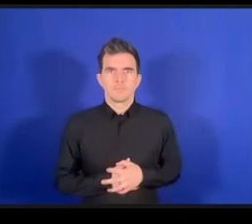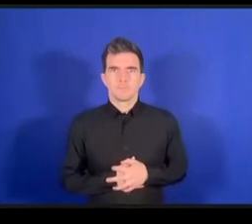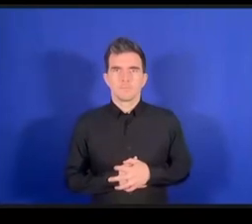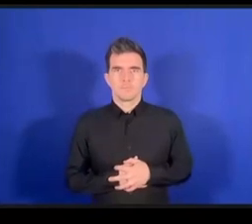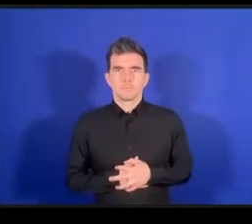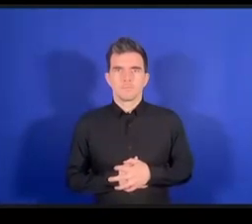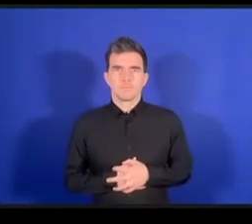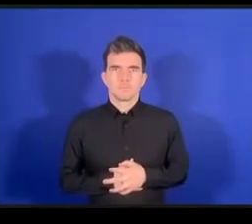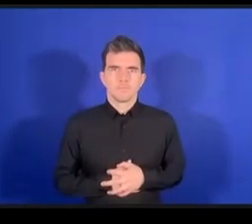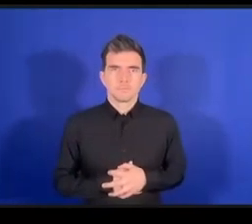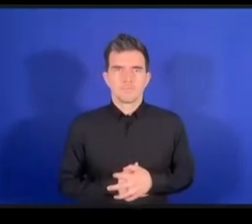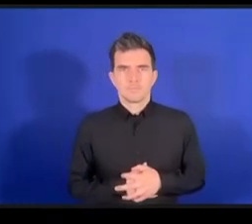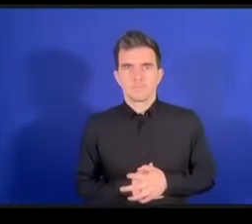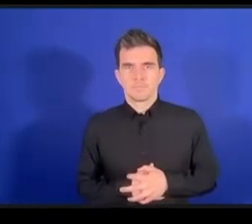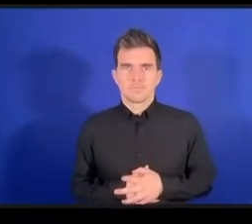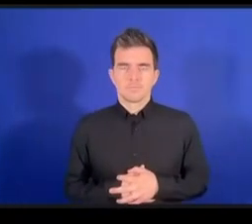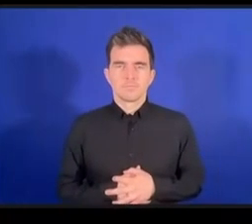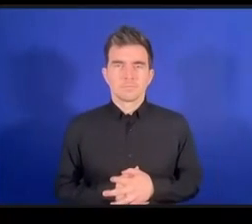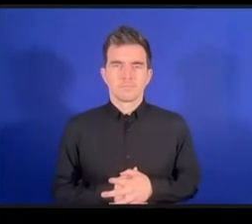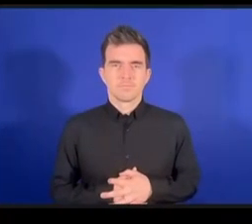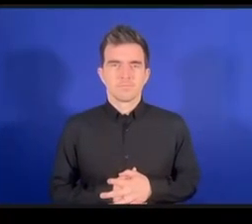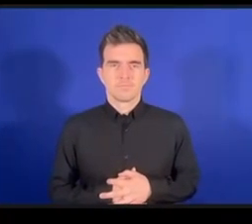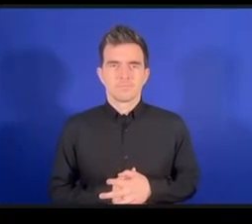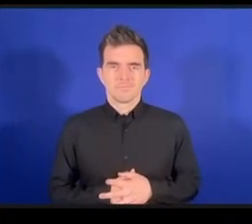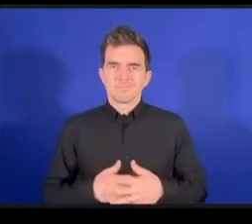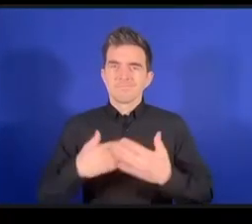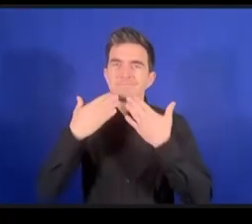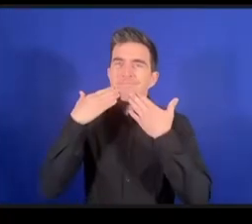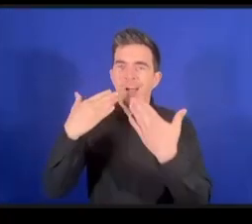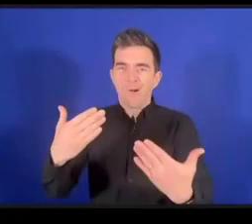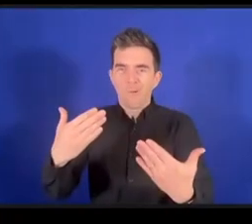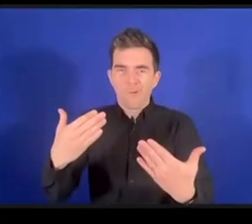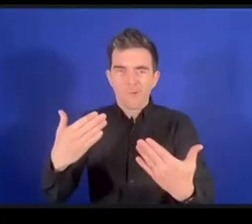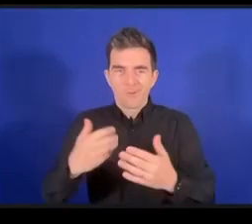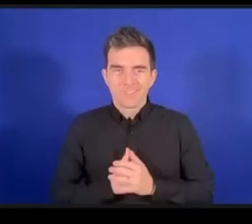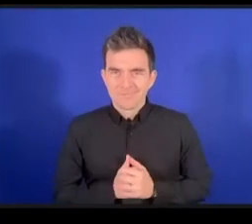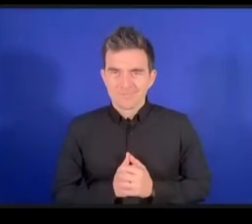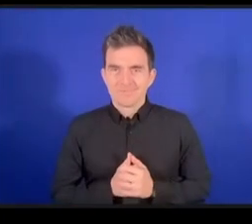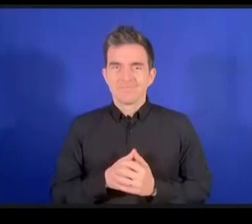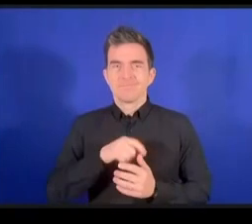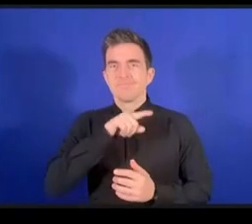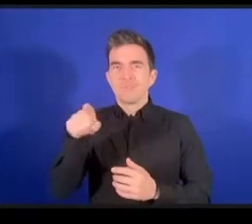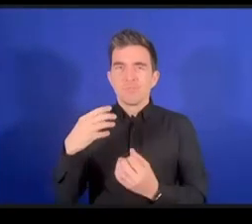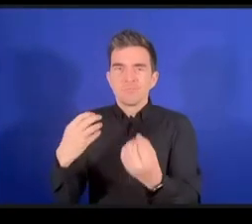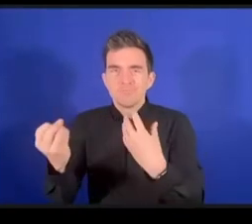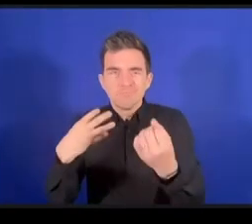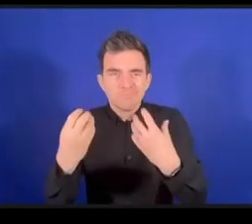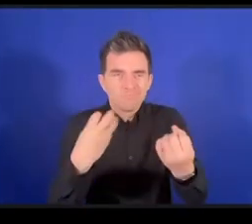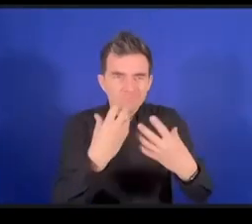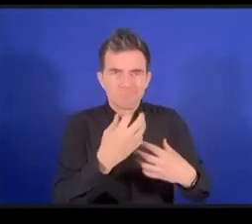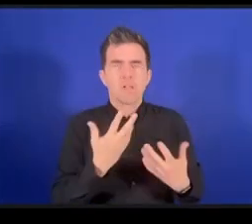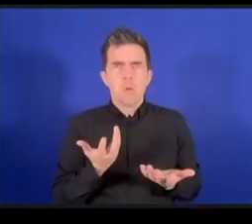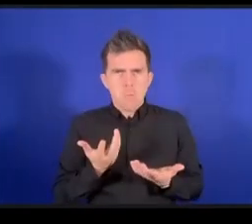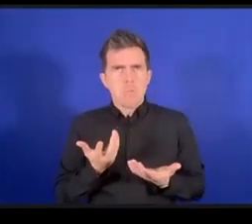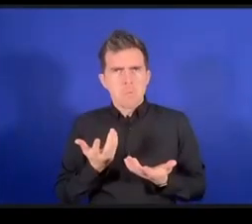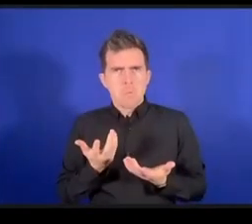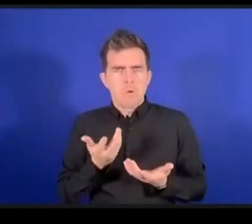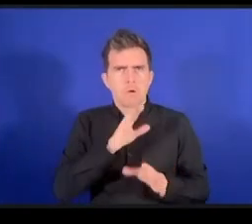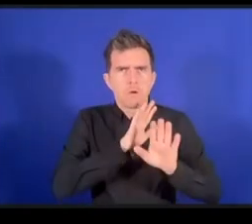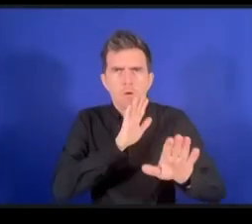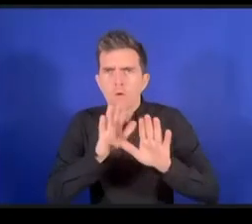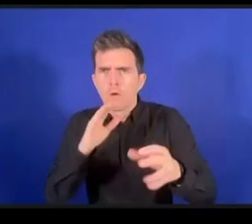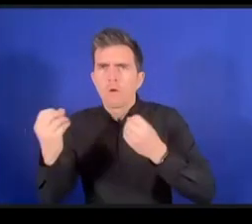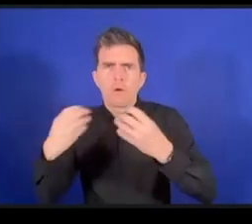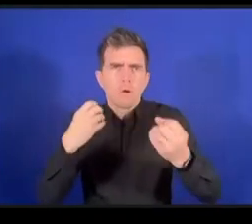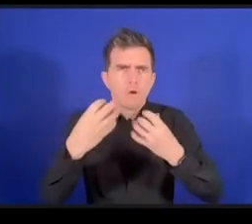Thank you very much for these comments. It's very much appreciated. We have somebody.